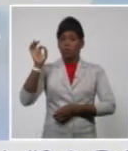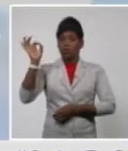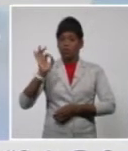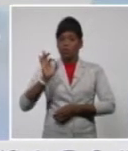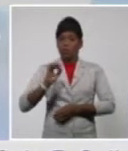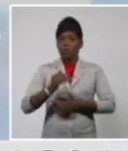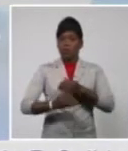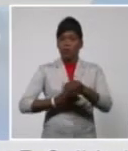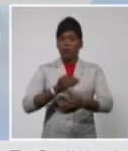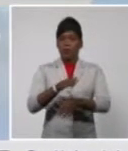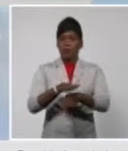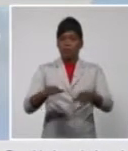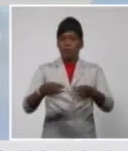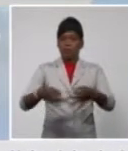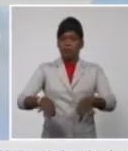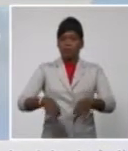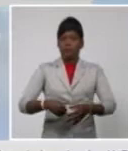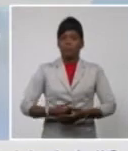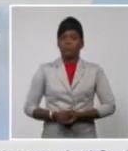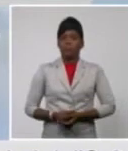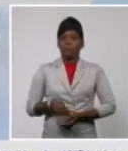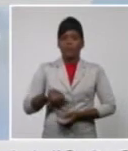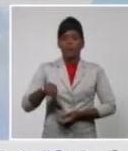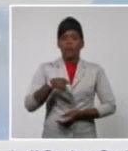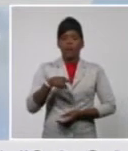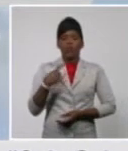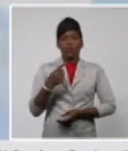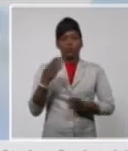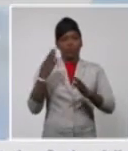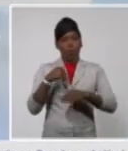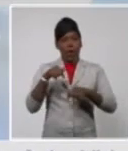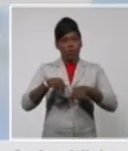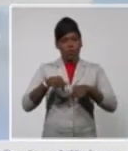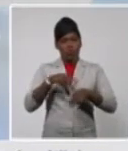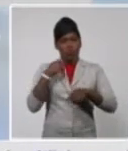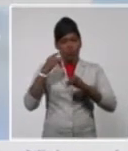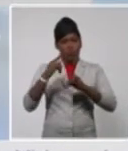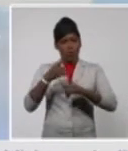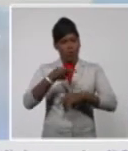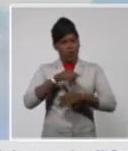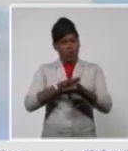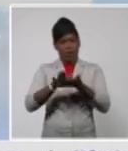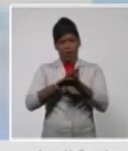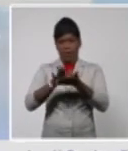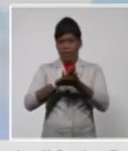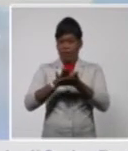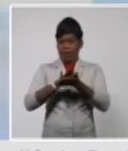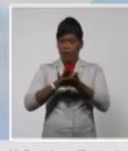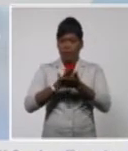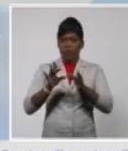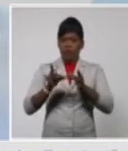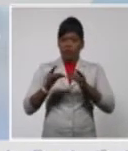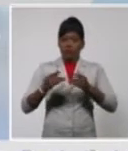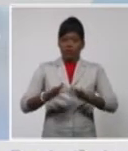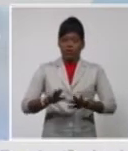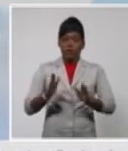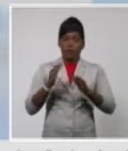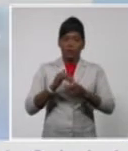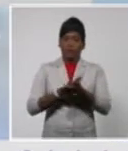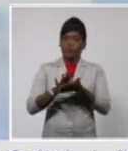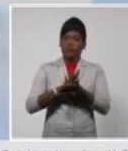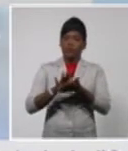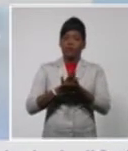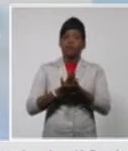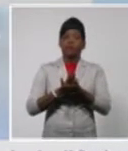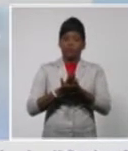did not report any deceased as for today, hence the figure of 108 COVID-19 related